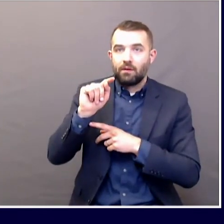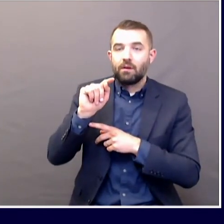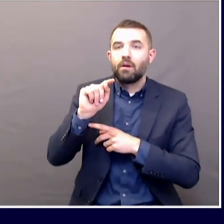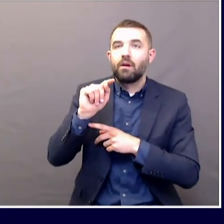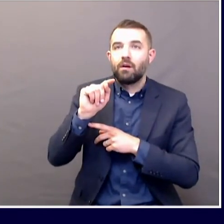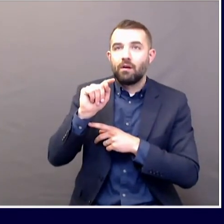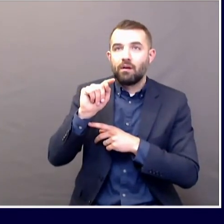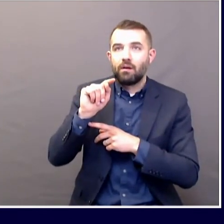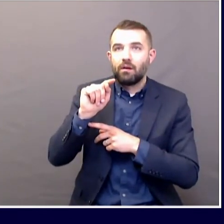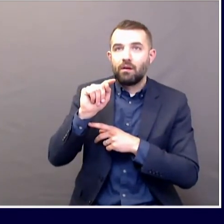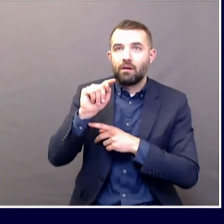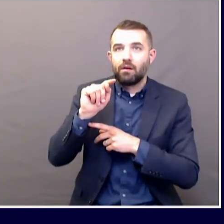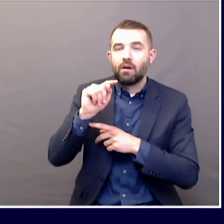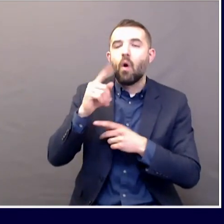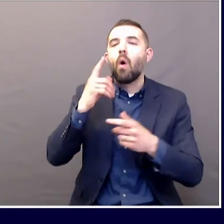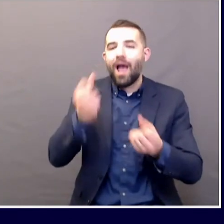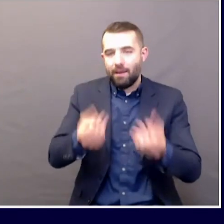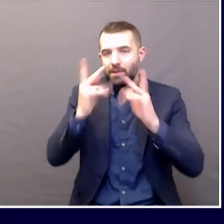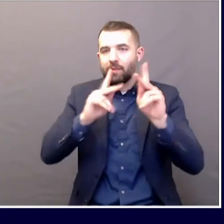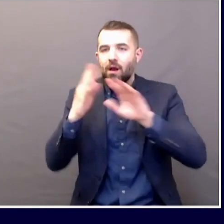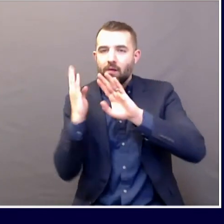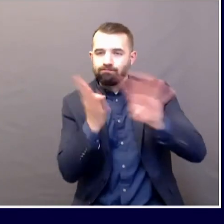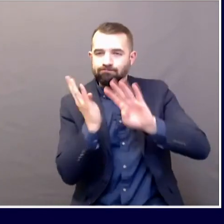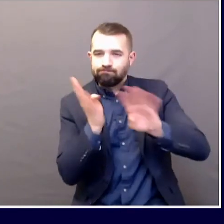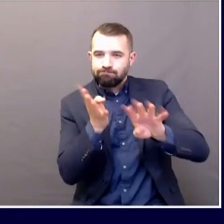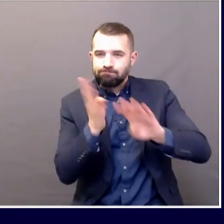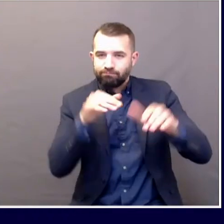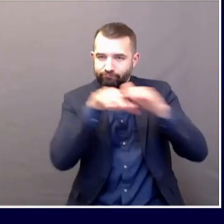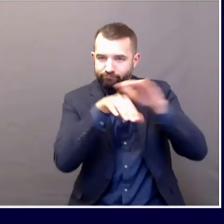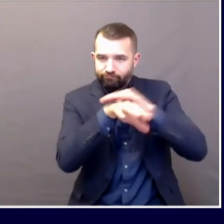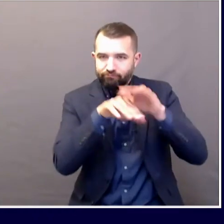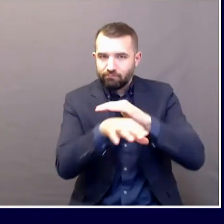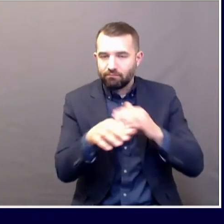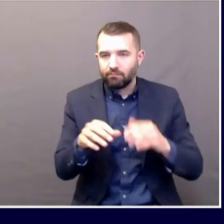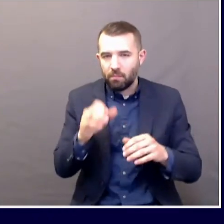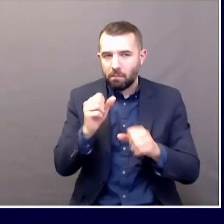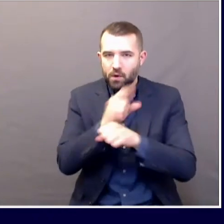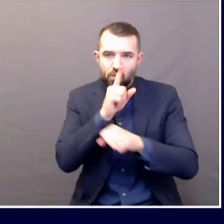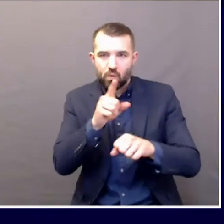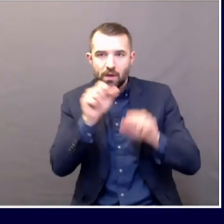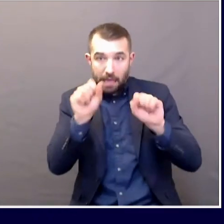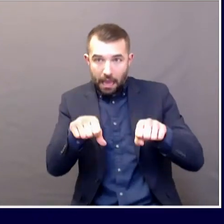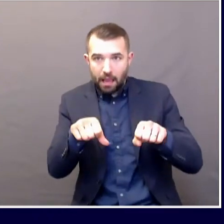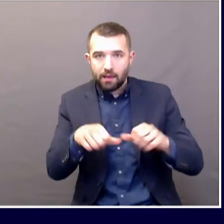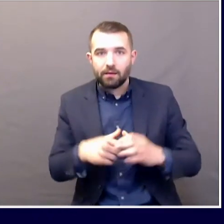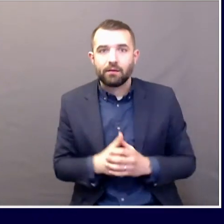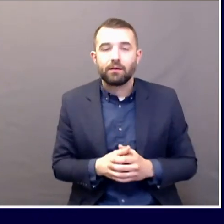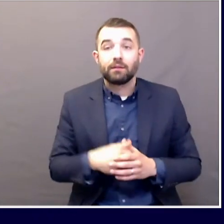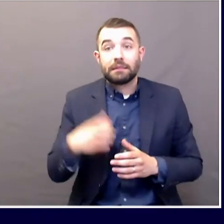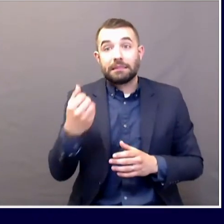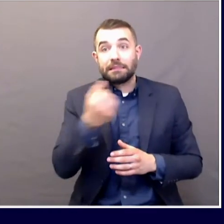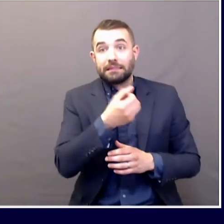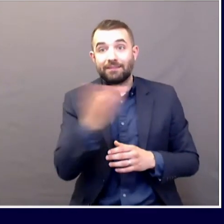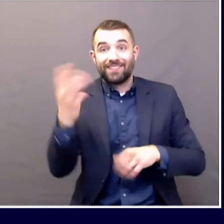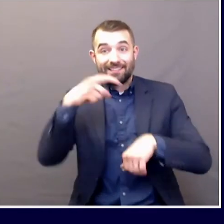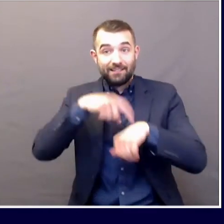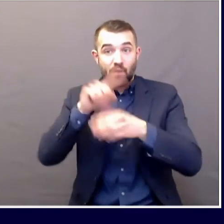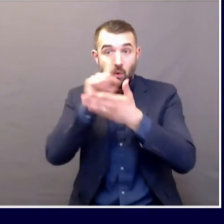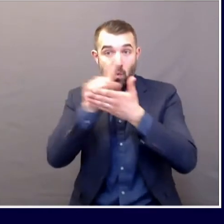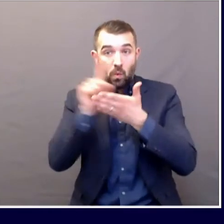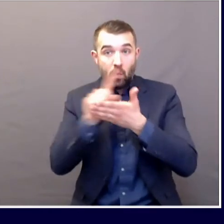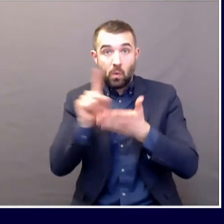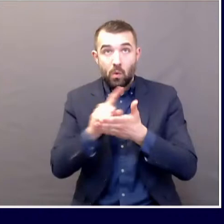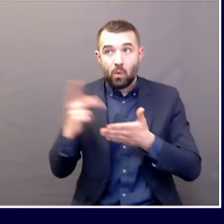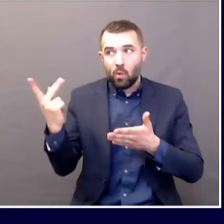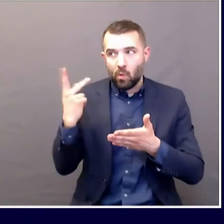look a couple of times a week. Let me take a step back. A really important element in our vaccine, or